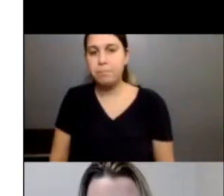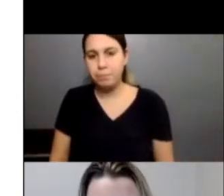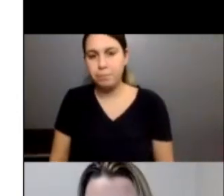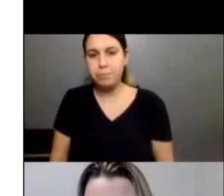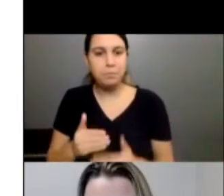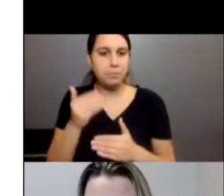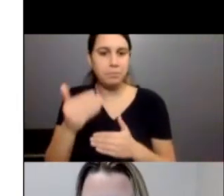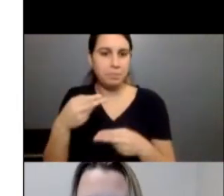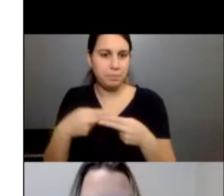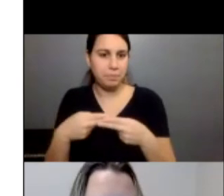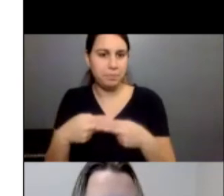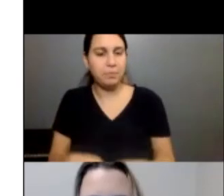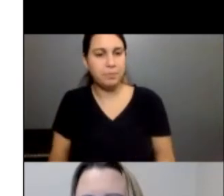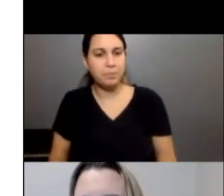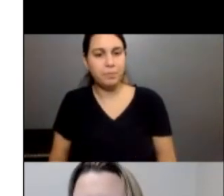slide.